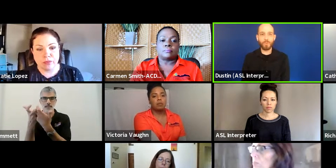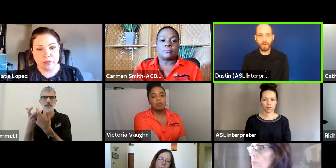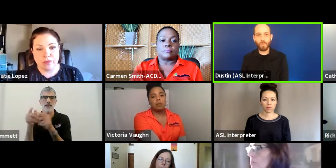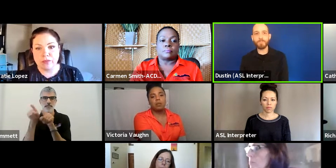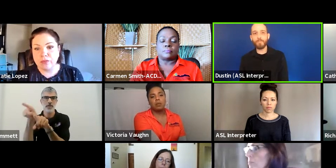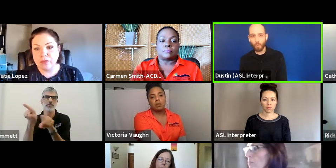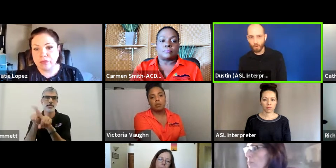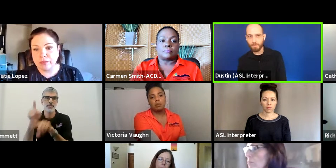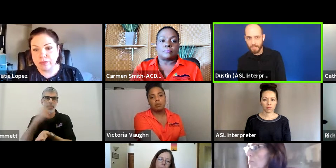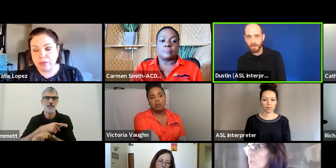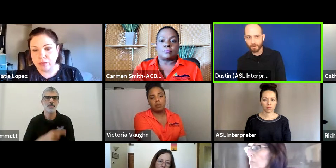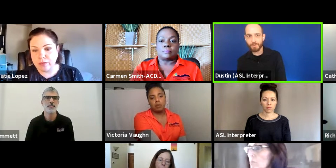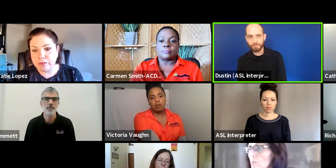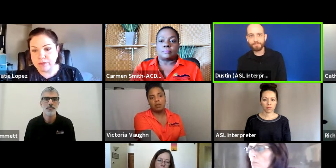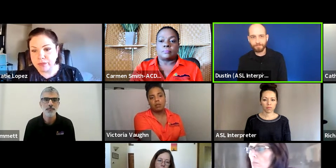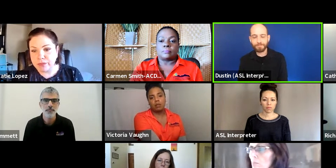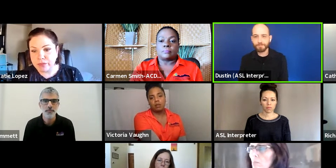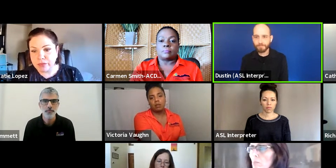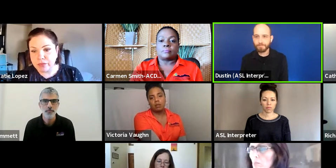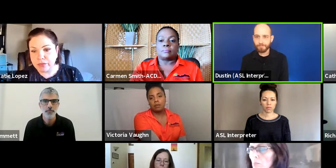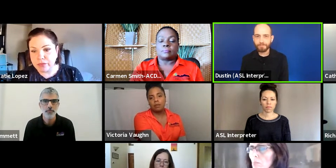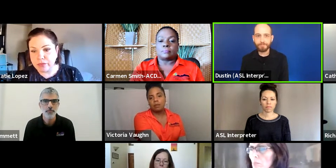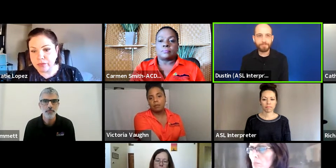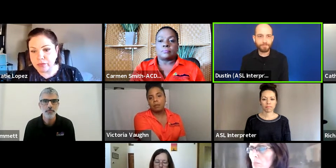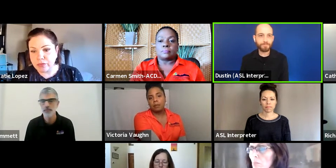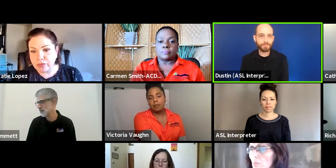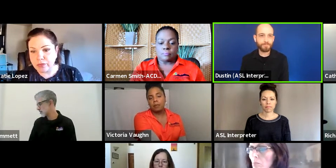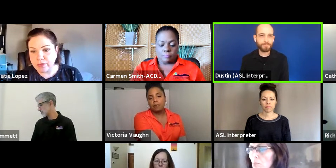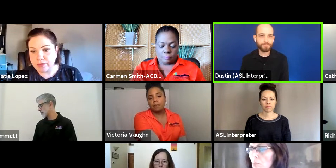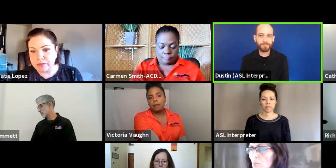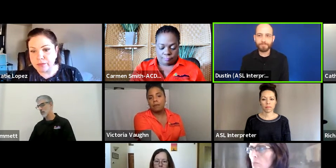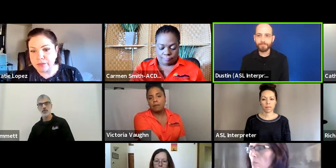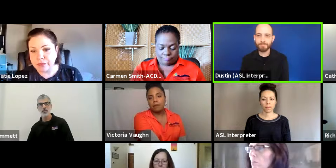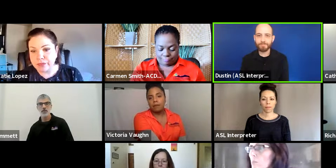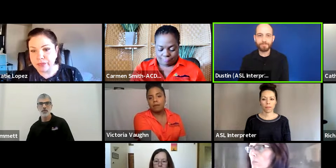proposed 2021 board meetings.